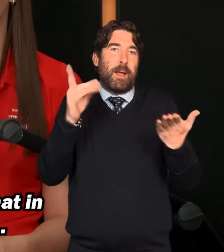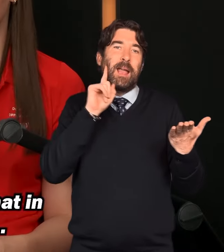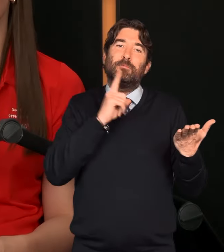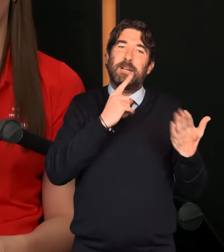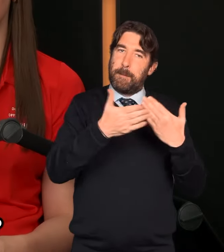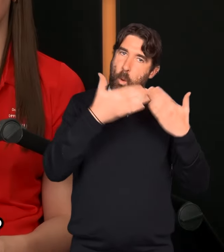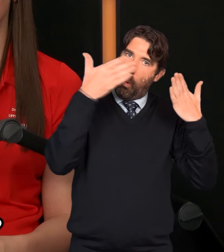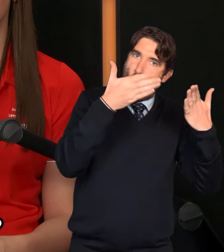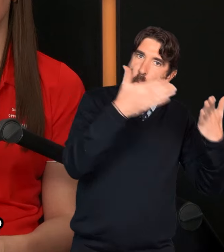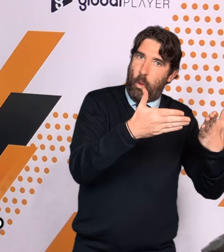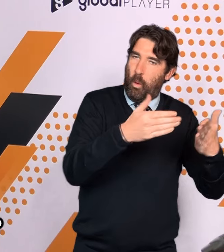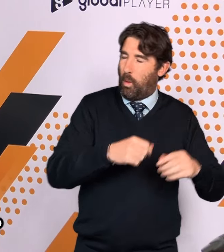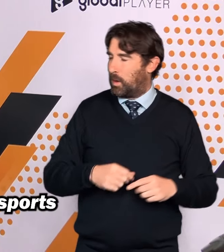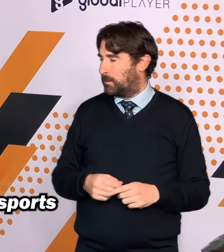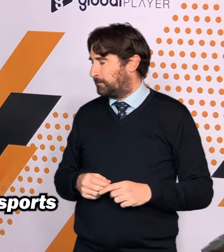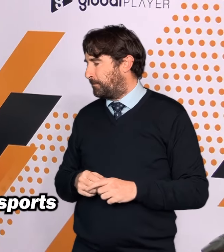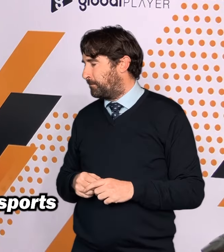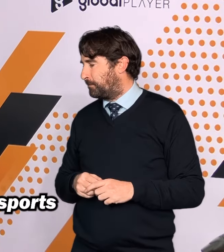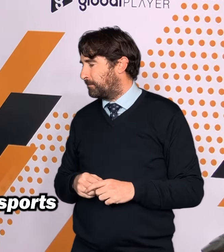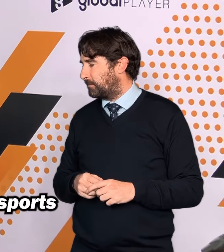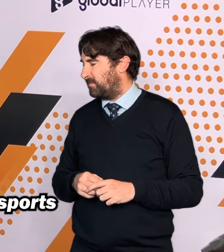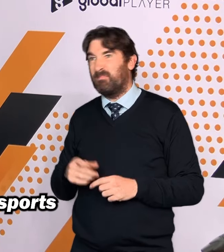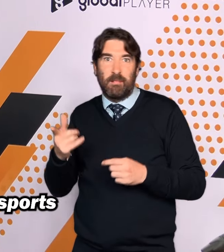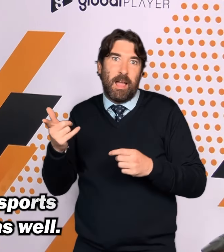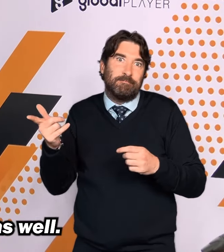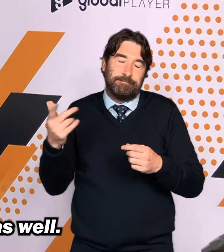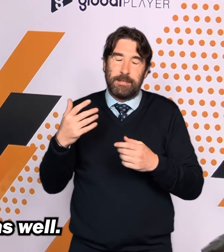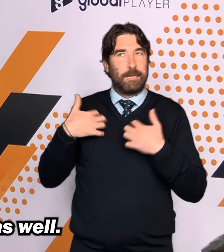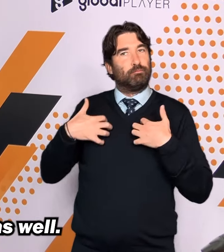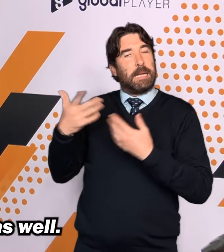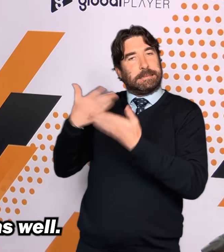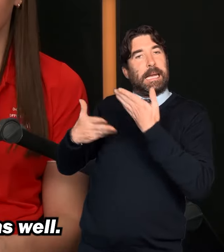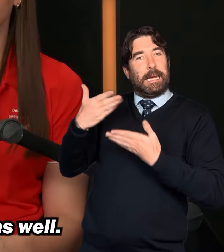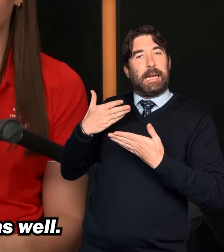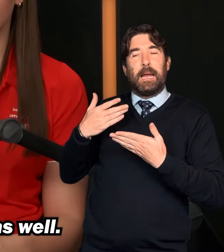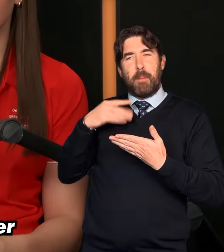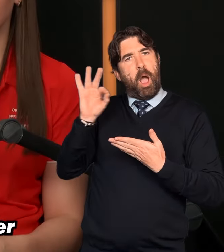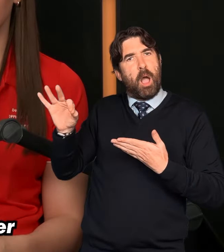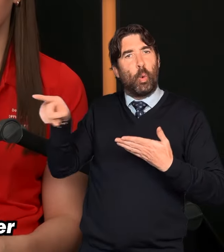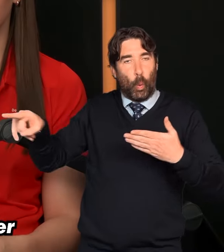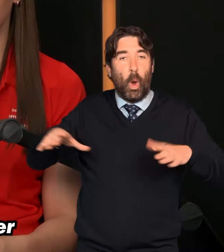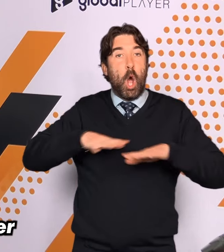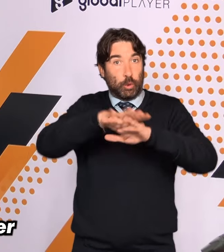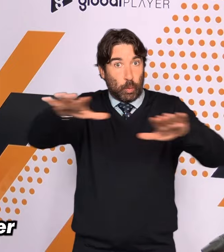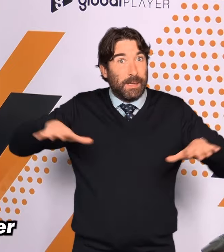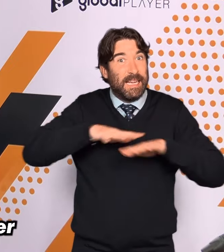we'd see being quite different. And I imagine across other sports there are other challenges as well. When you're in the